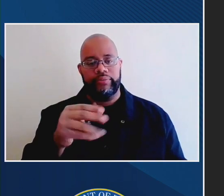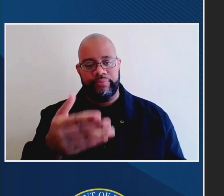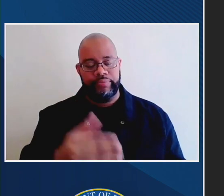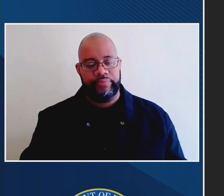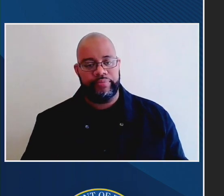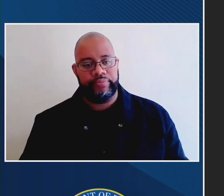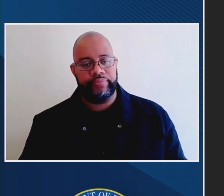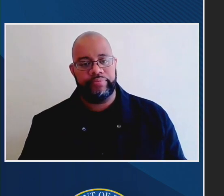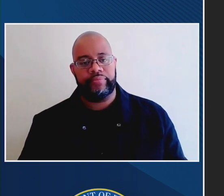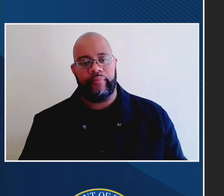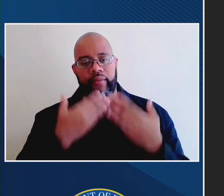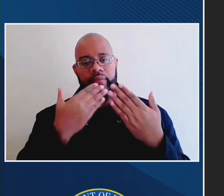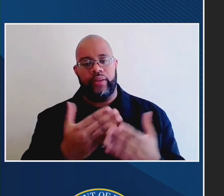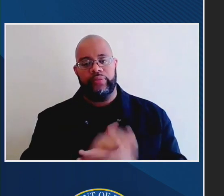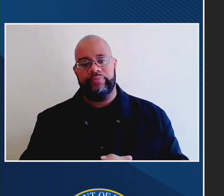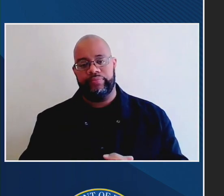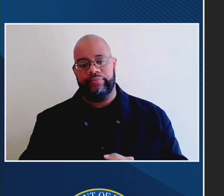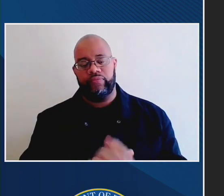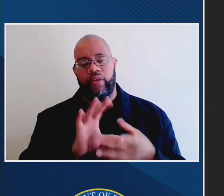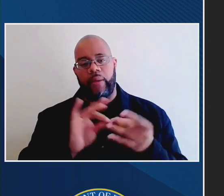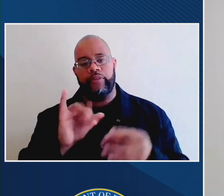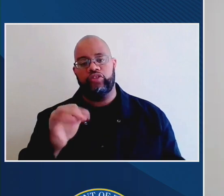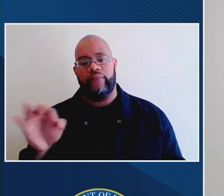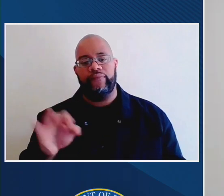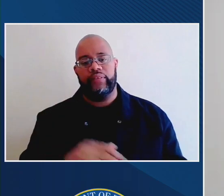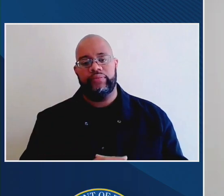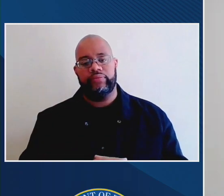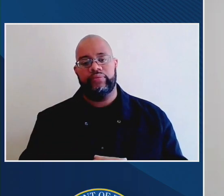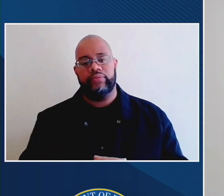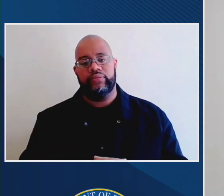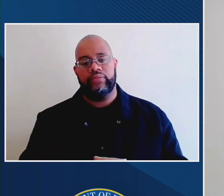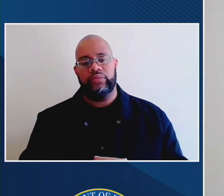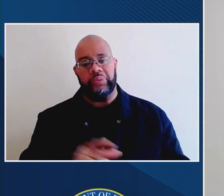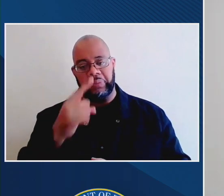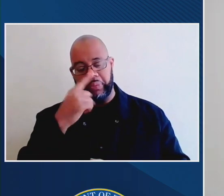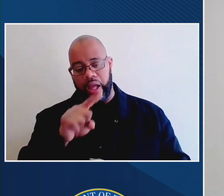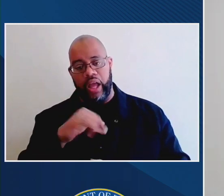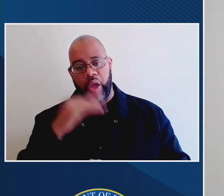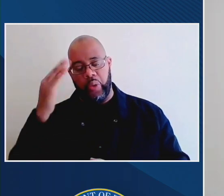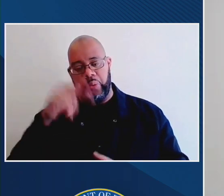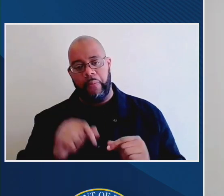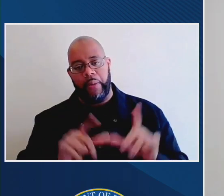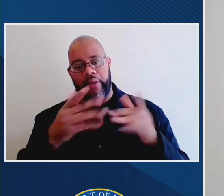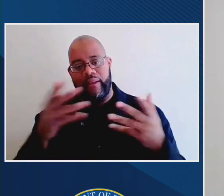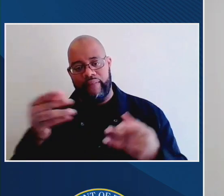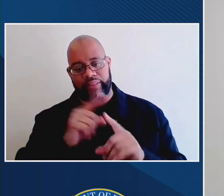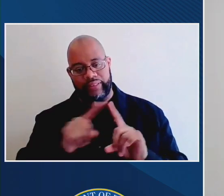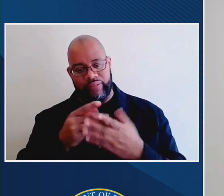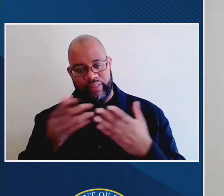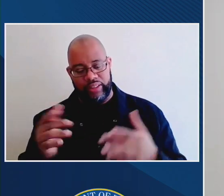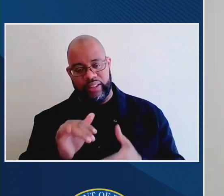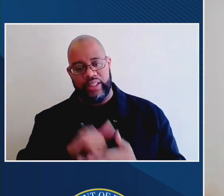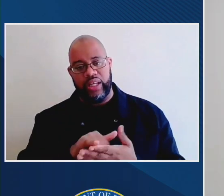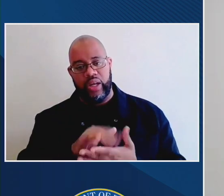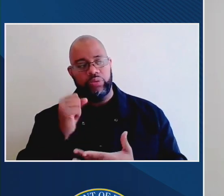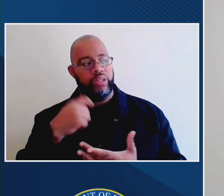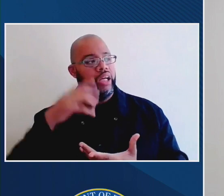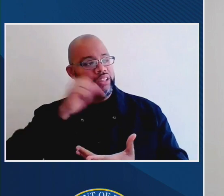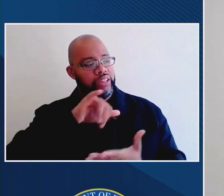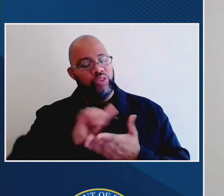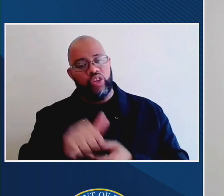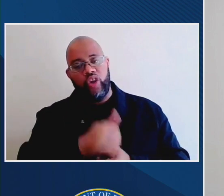Thank you. Thank you for your comments, Jeff. Vanessa, would you mind? I know you're going to be pulling up a lot of different things. I guess that was another